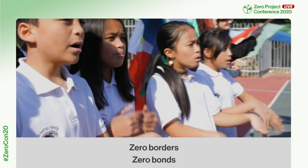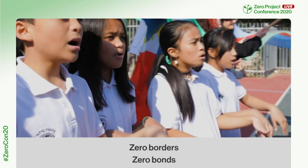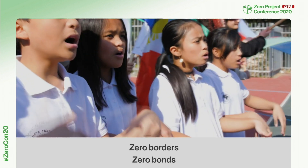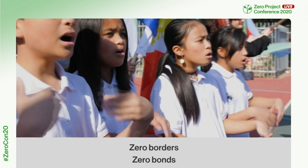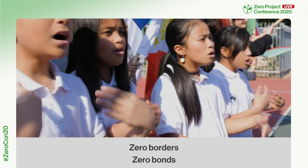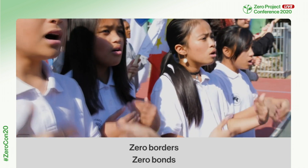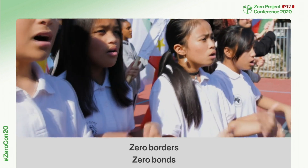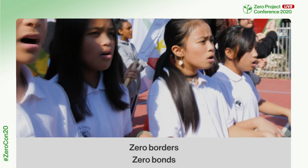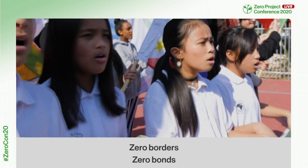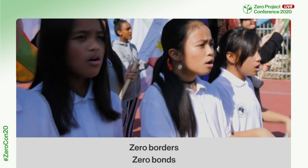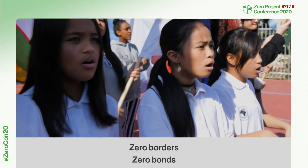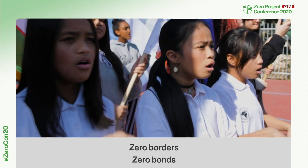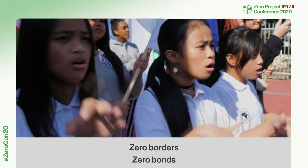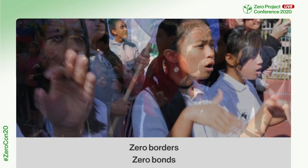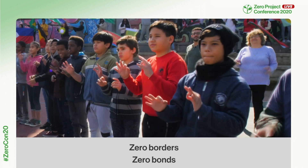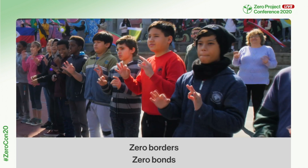zero